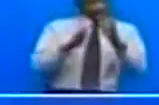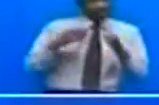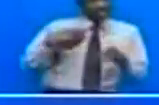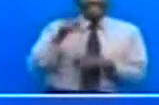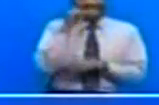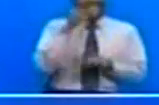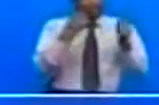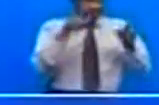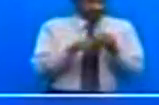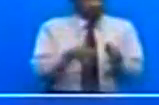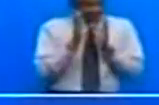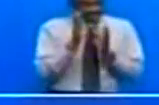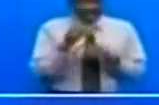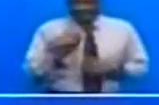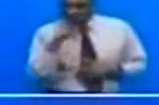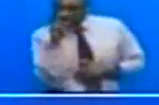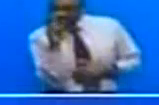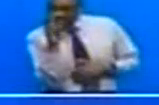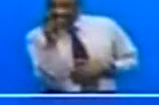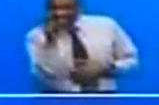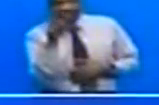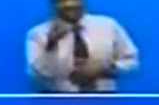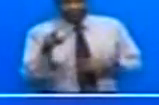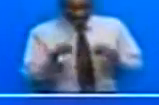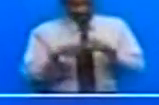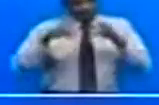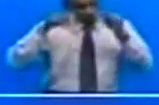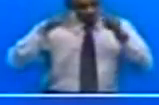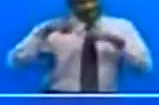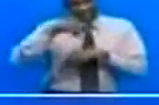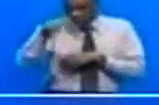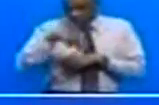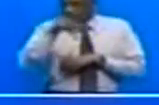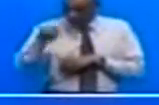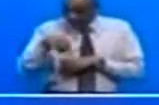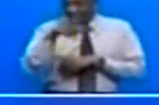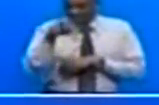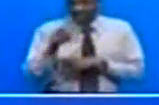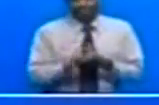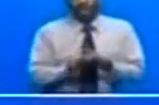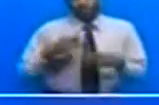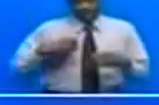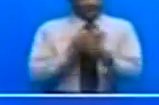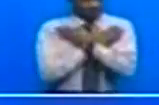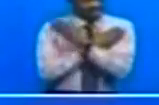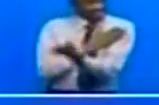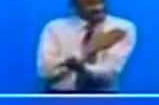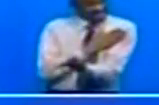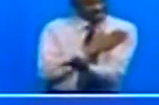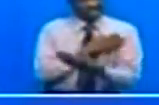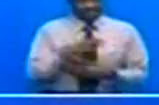last 250. I've been looking at his qualifying rounds when he races my colleague